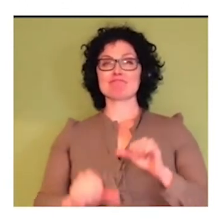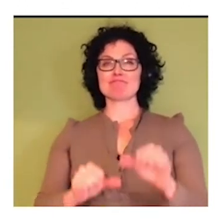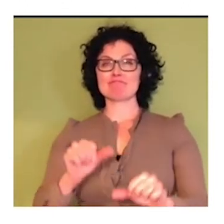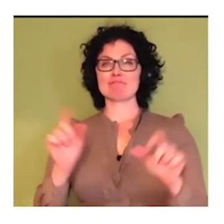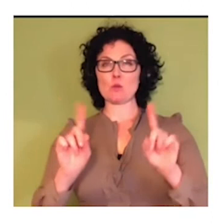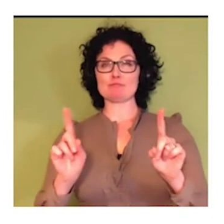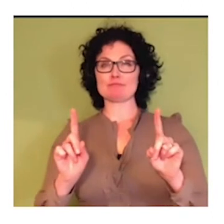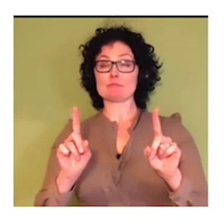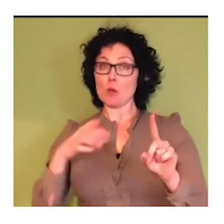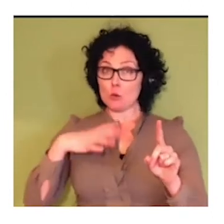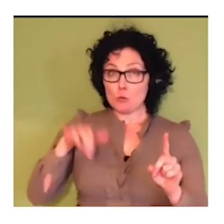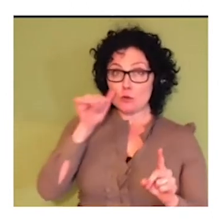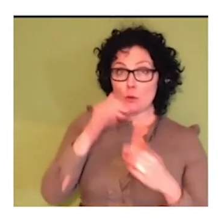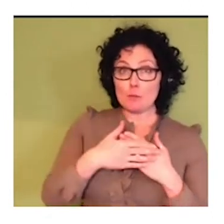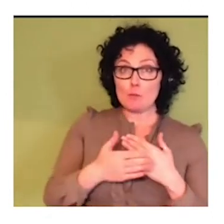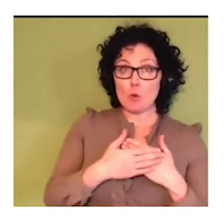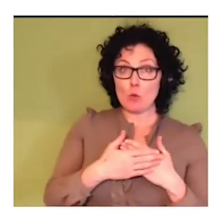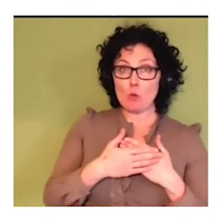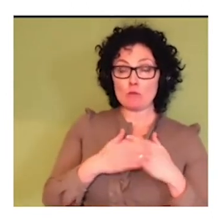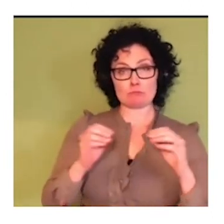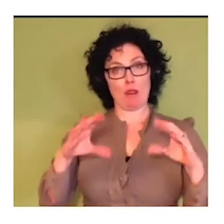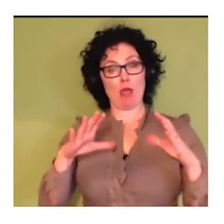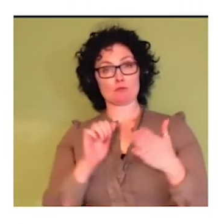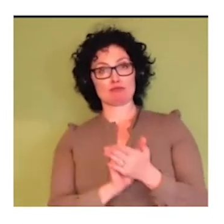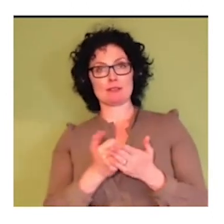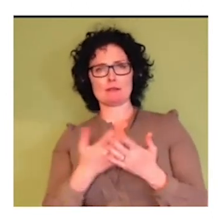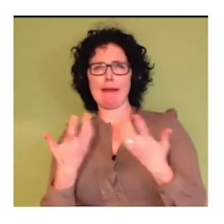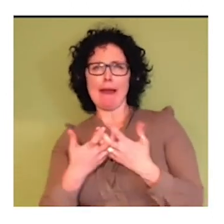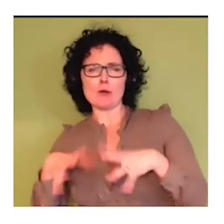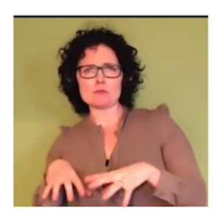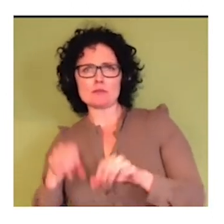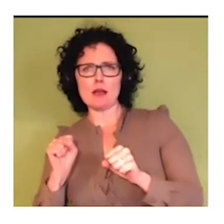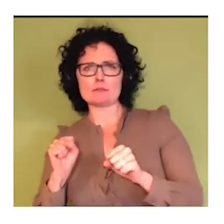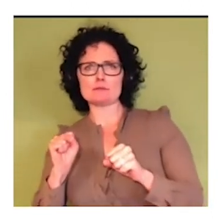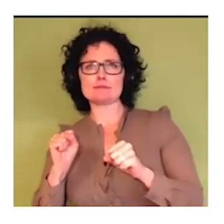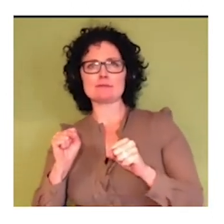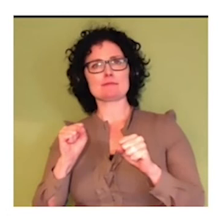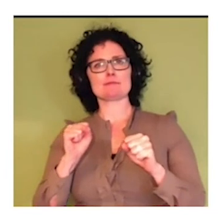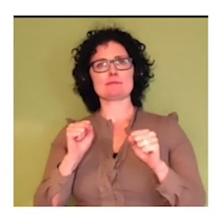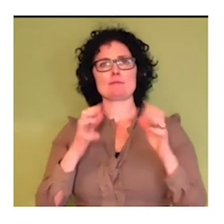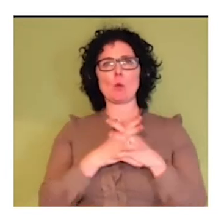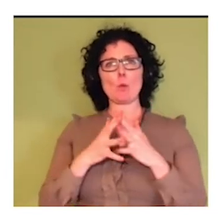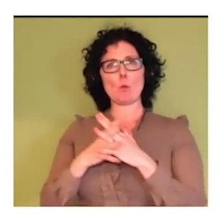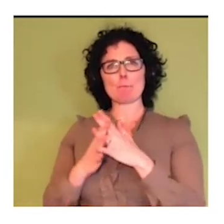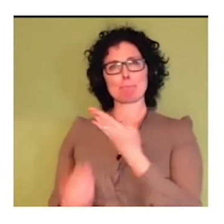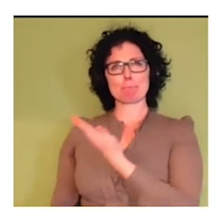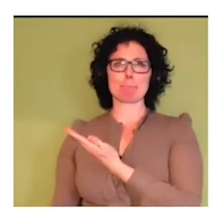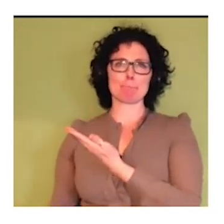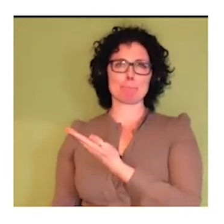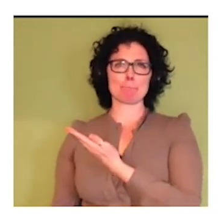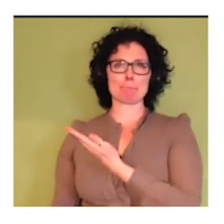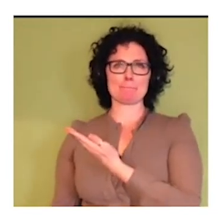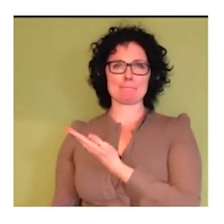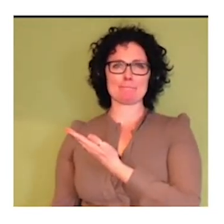want to find out more about large print or getting started in it, we've given the web address there for our standards